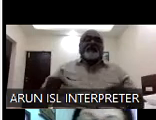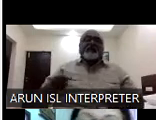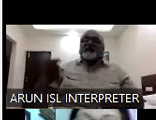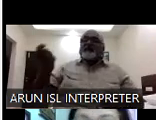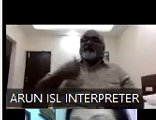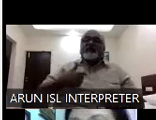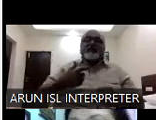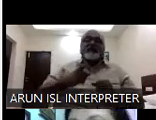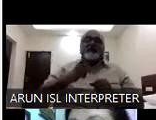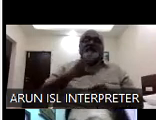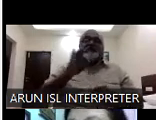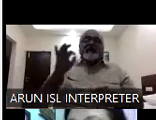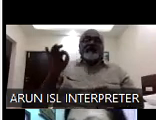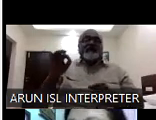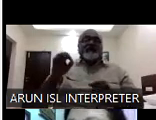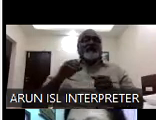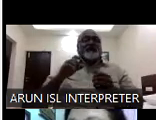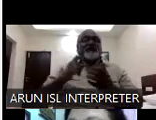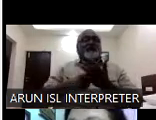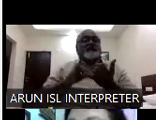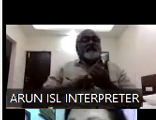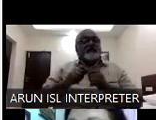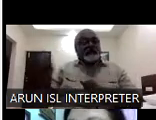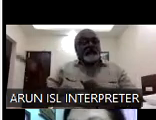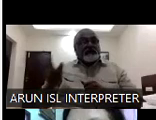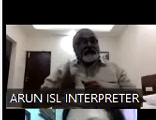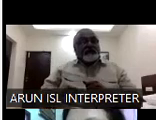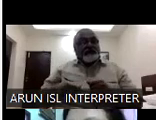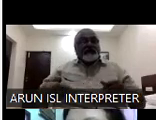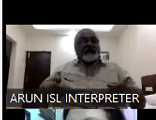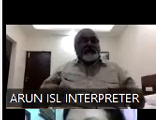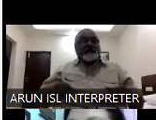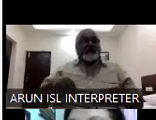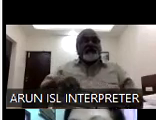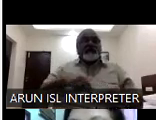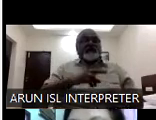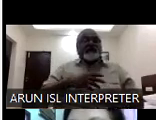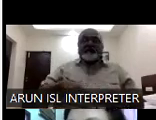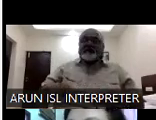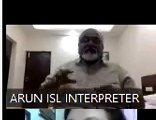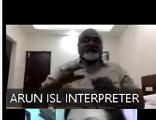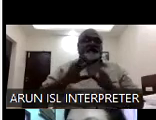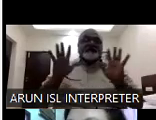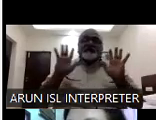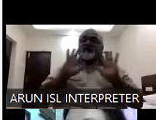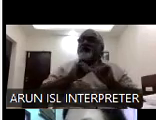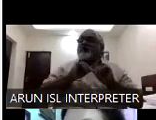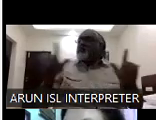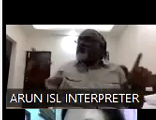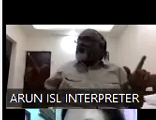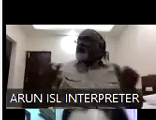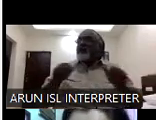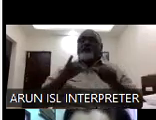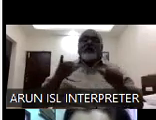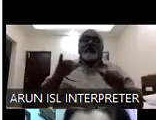in the aircraft. So, I'm sure now, all the airlines have developed these services after so